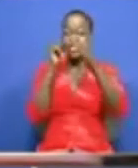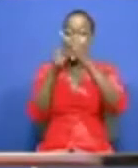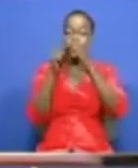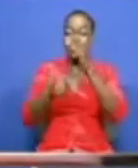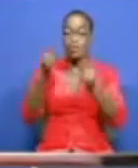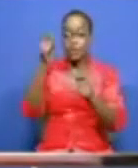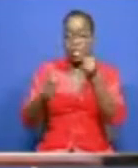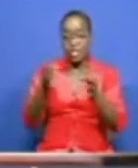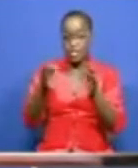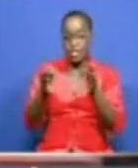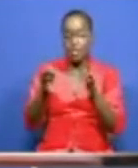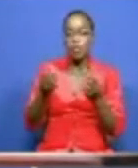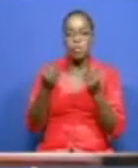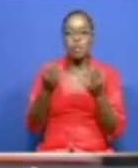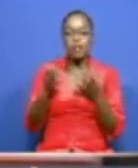for many Kenyans.